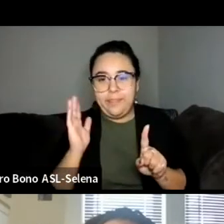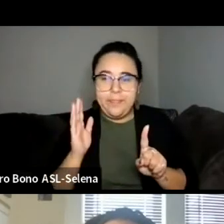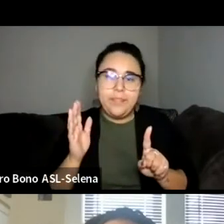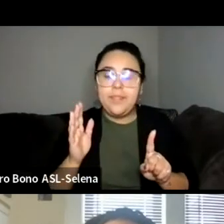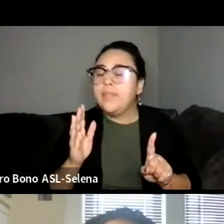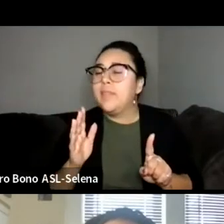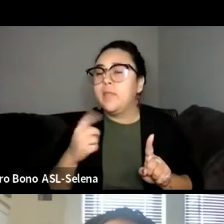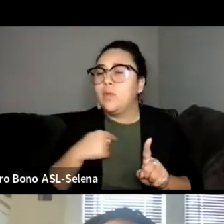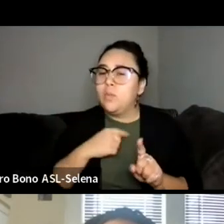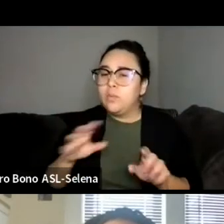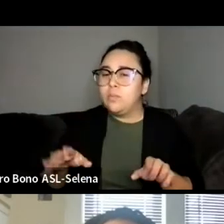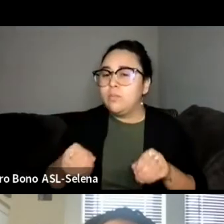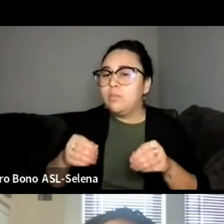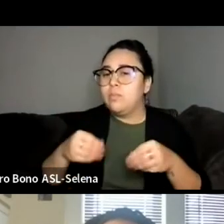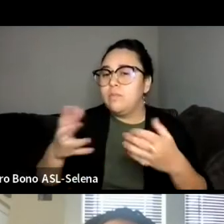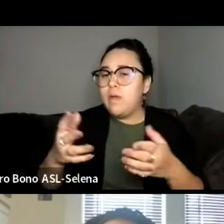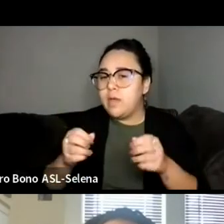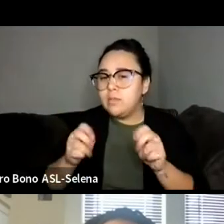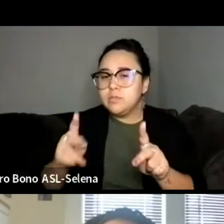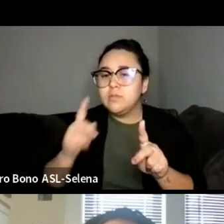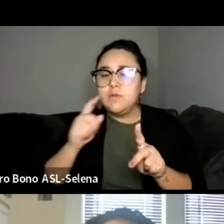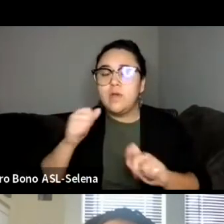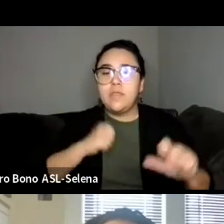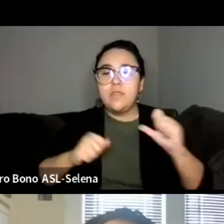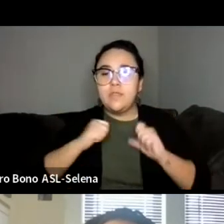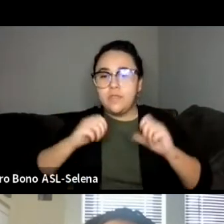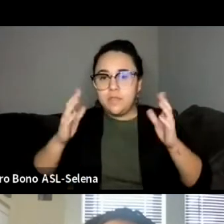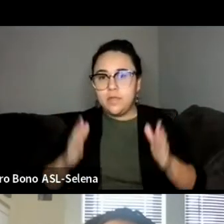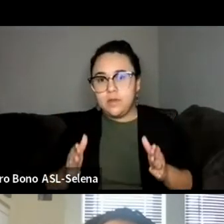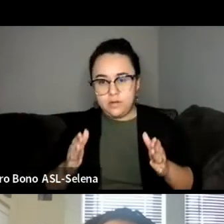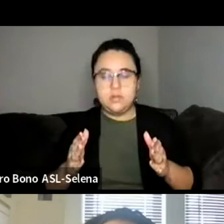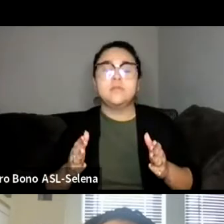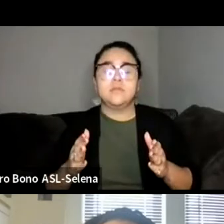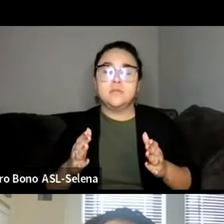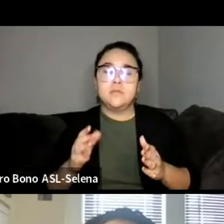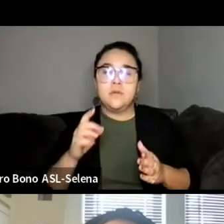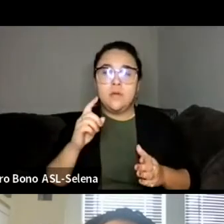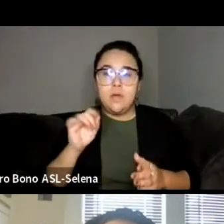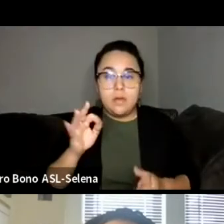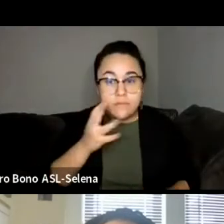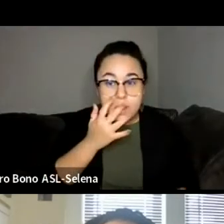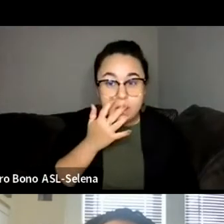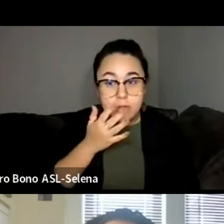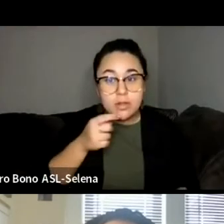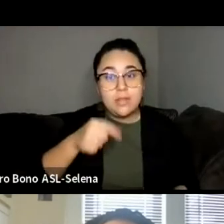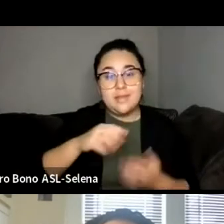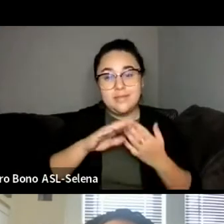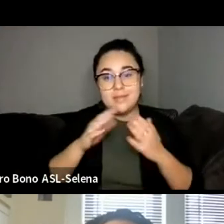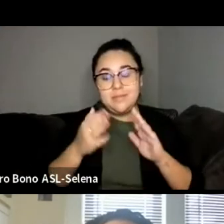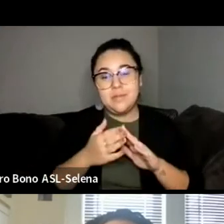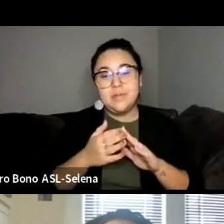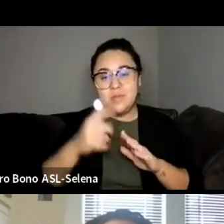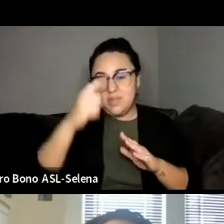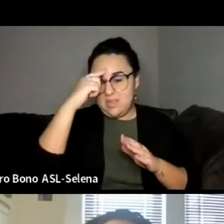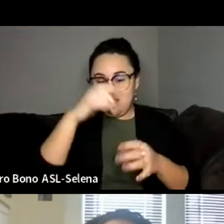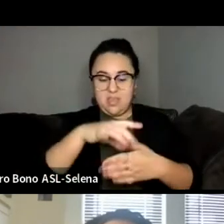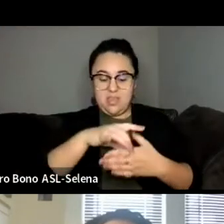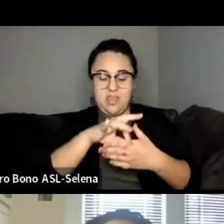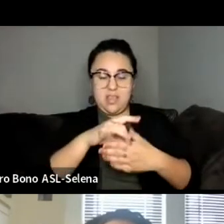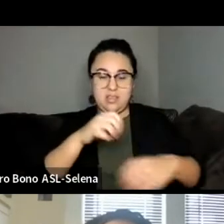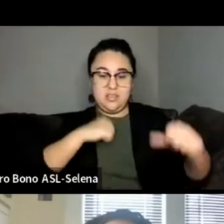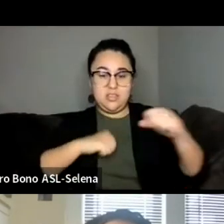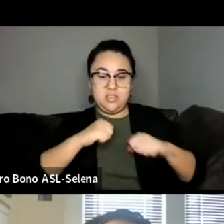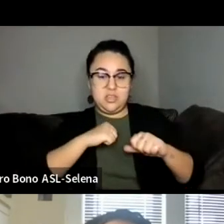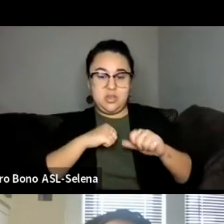theater artists of color in the city, as well as we were kind of all feeling like the content of the shows that were being presented, that